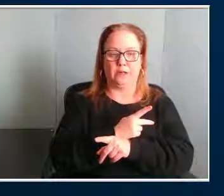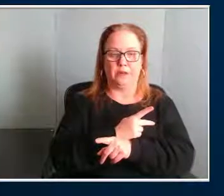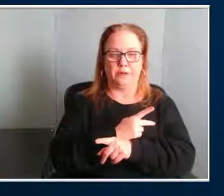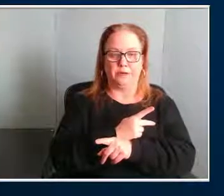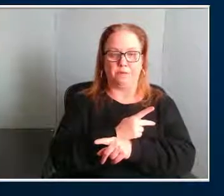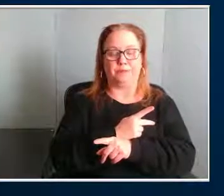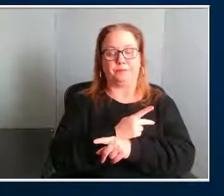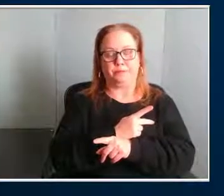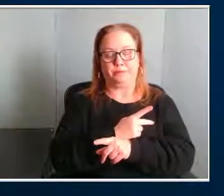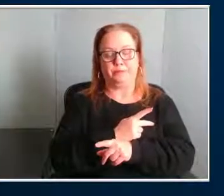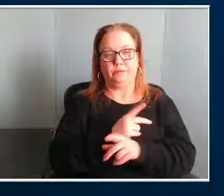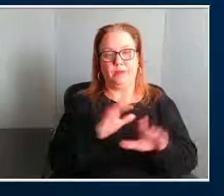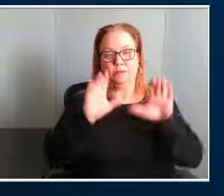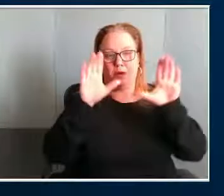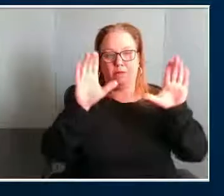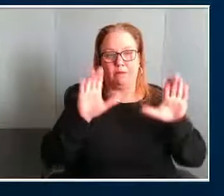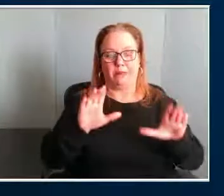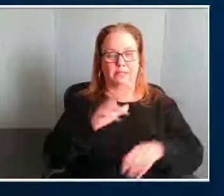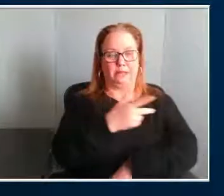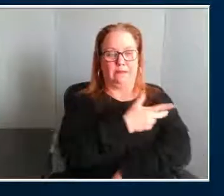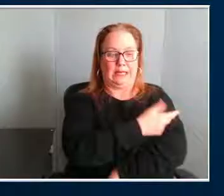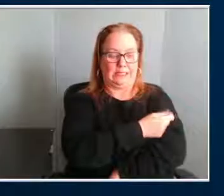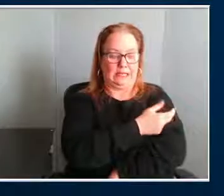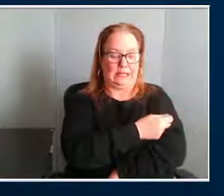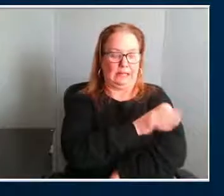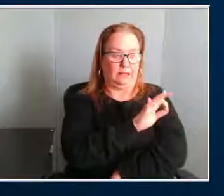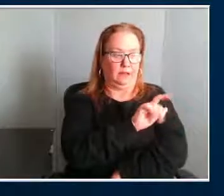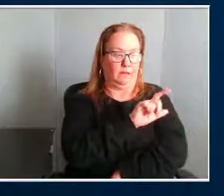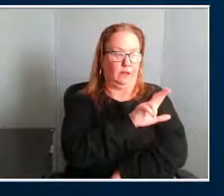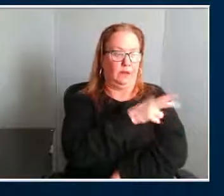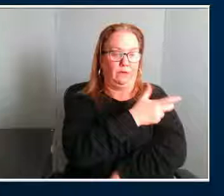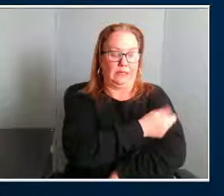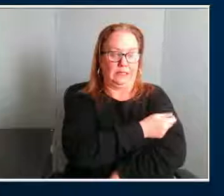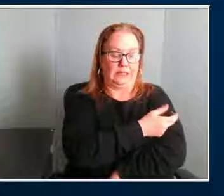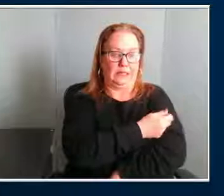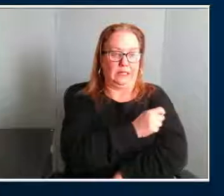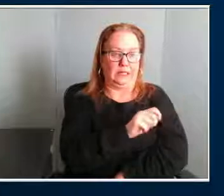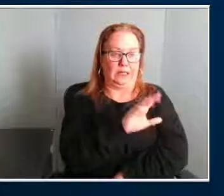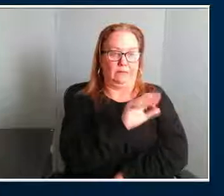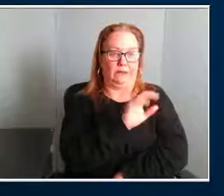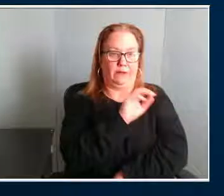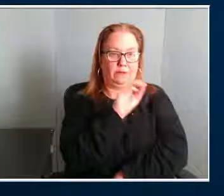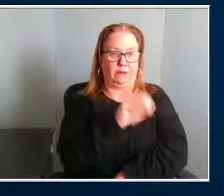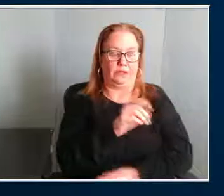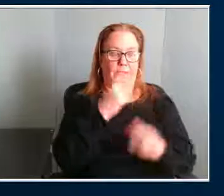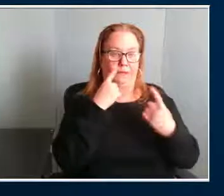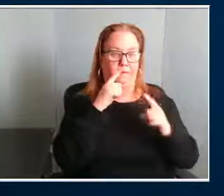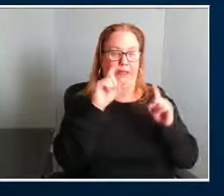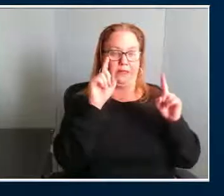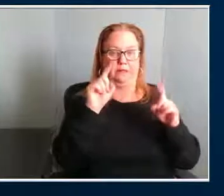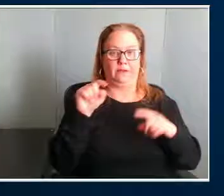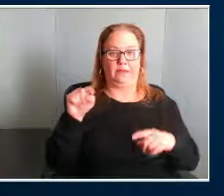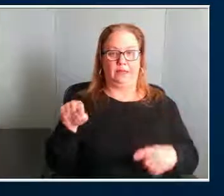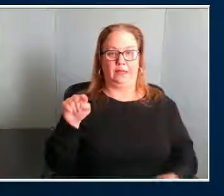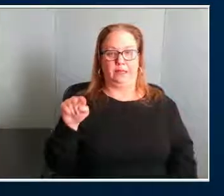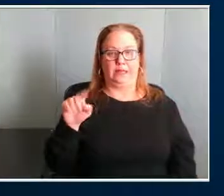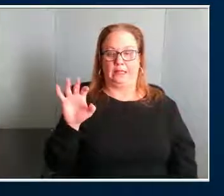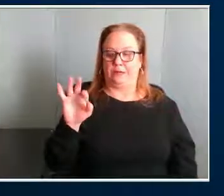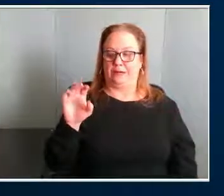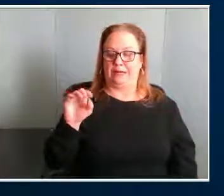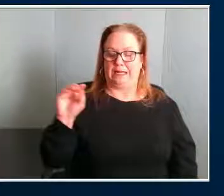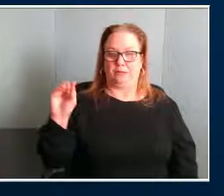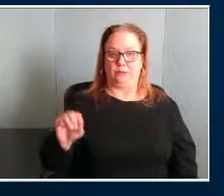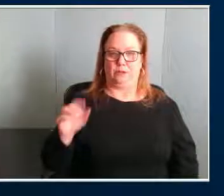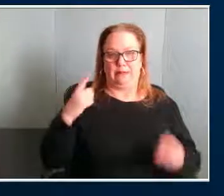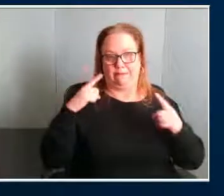fortunately, we have an amazing vaccine. If you think about the influenza vaccine, Hawkeye, it's only 50% effective. Yeah. And these are like 90% effective.